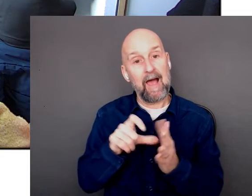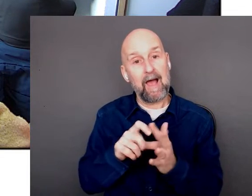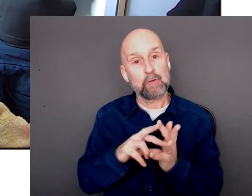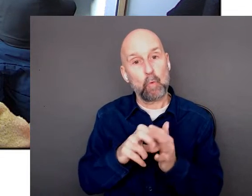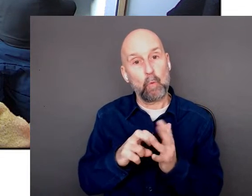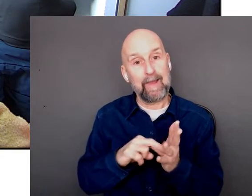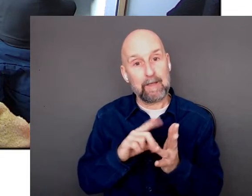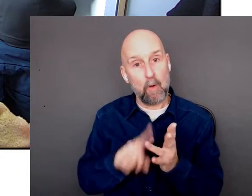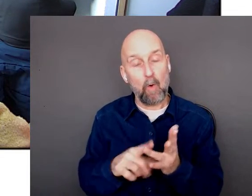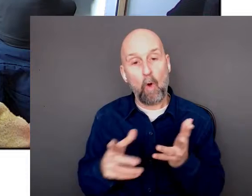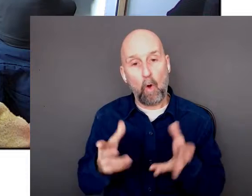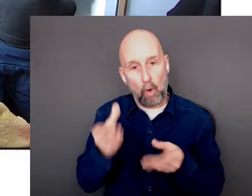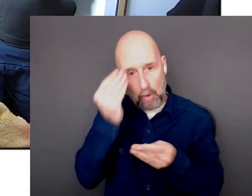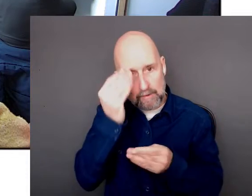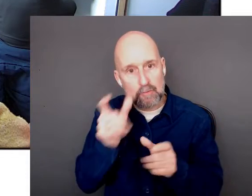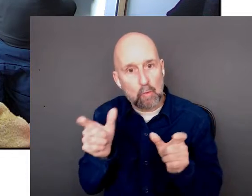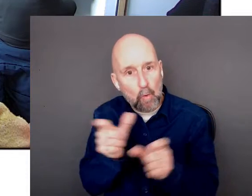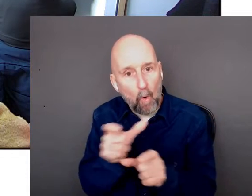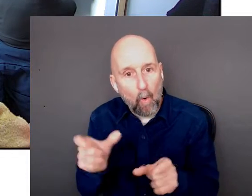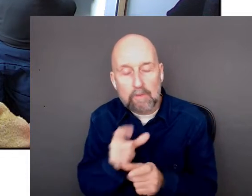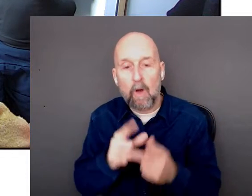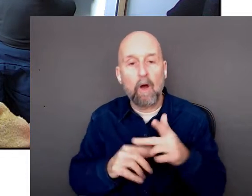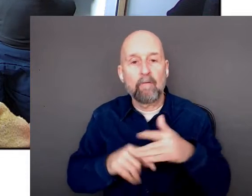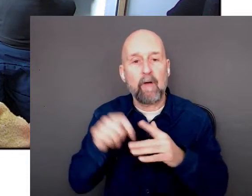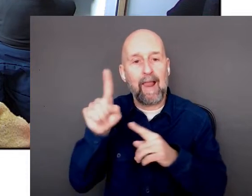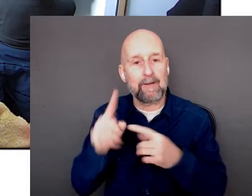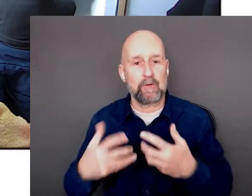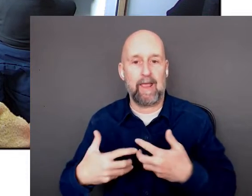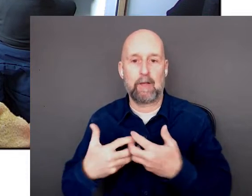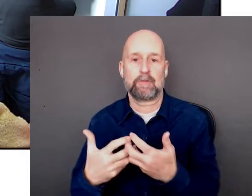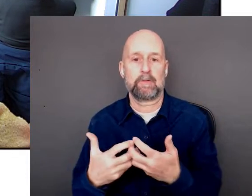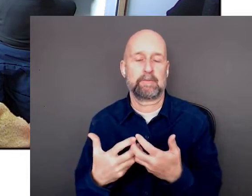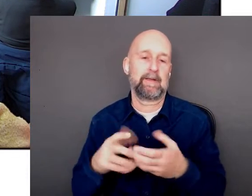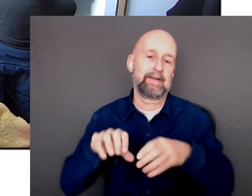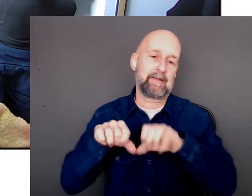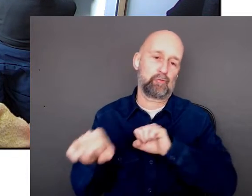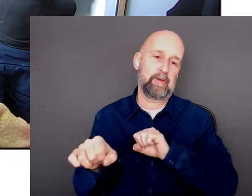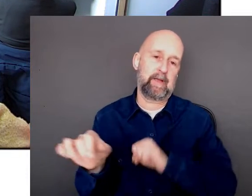to code, or doing a full electrical engineering degree?